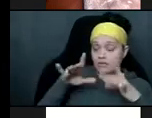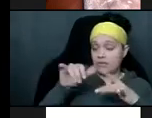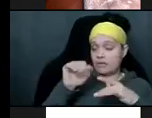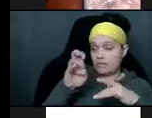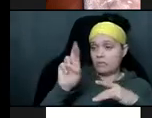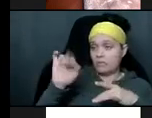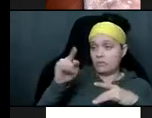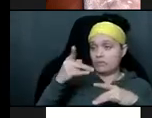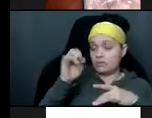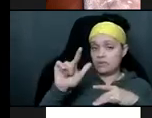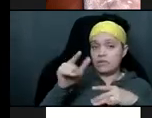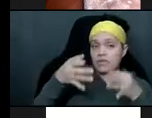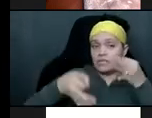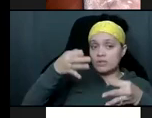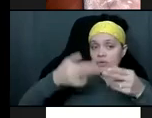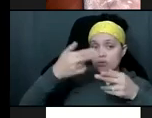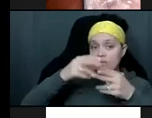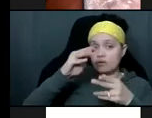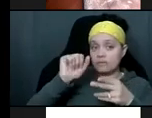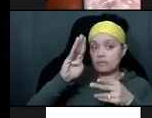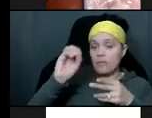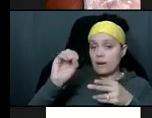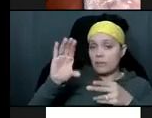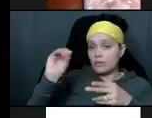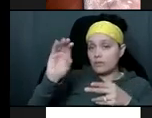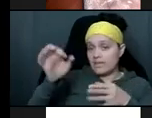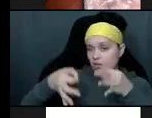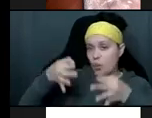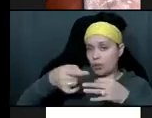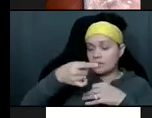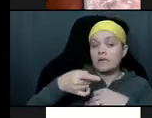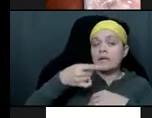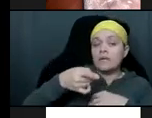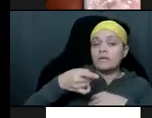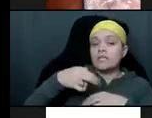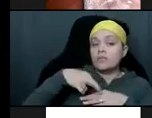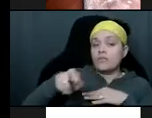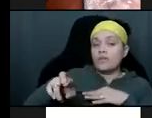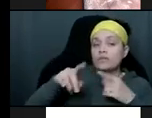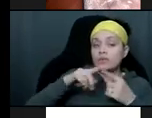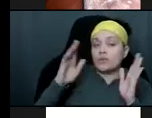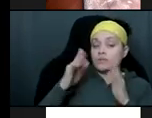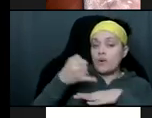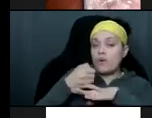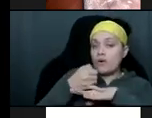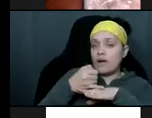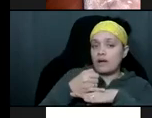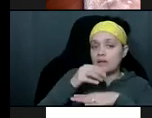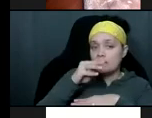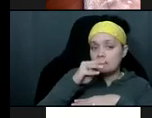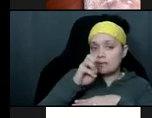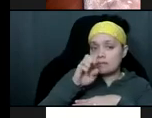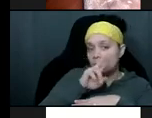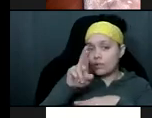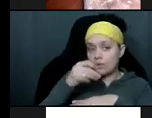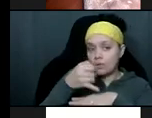that was a court case called the Mabo case. And it refers to a small island, Mir Island,